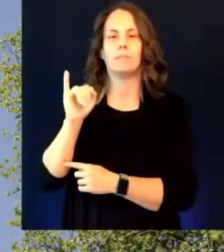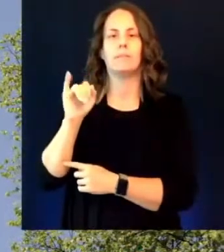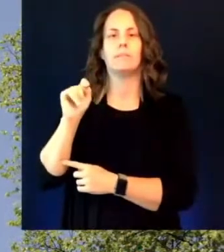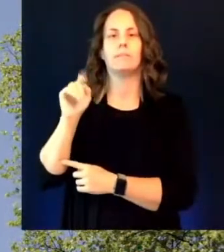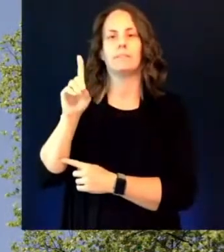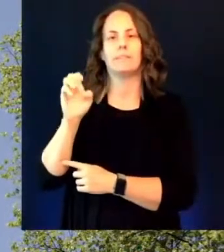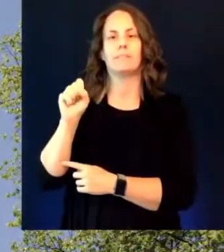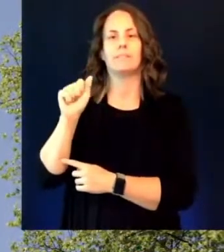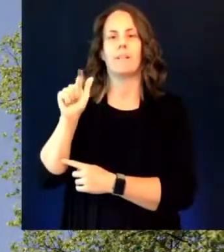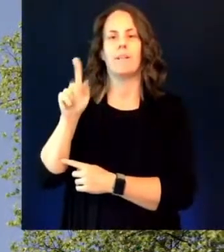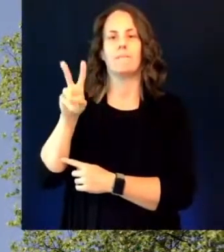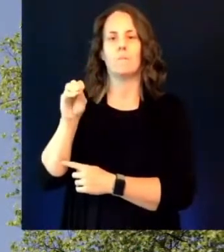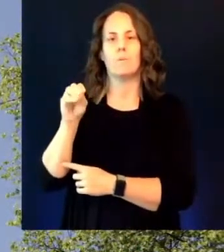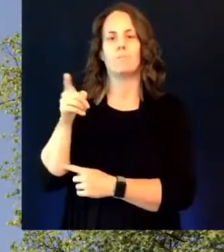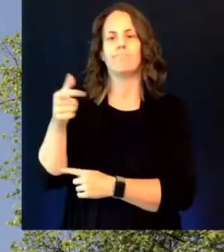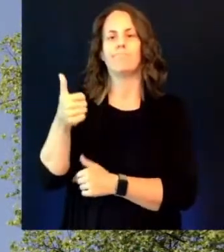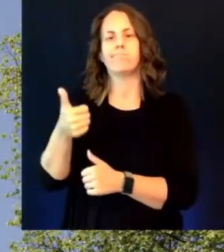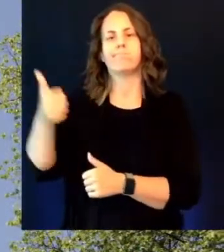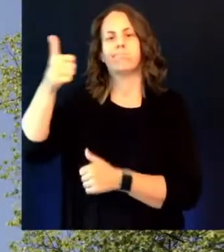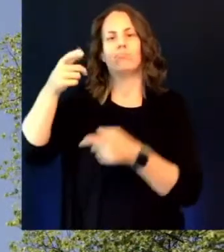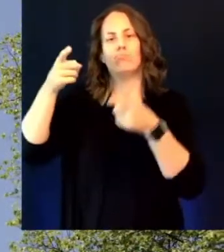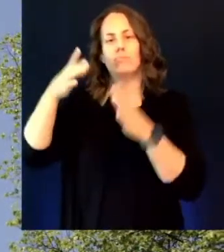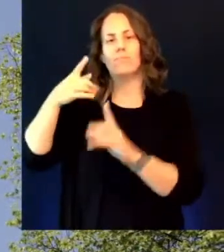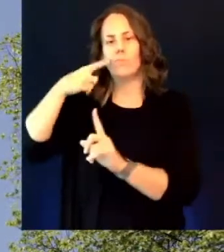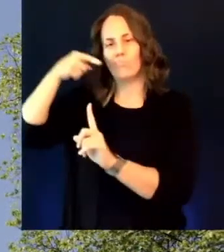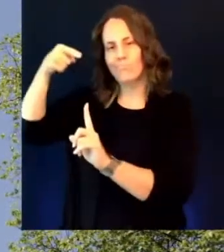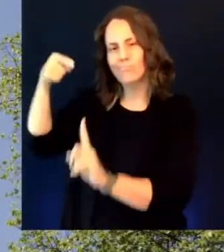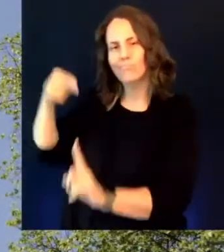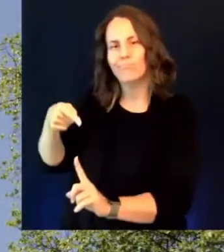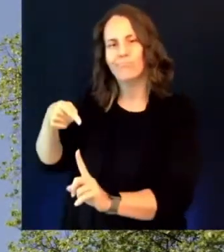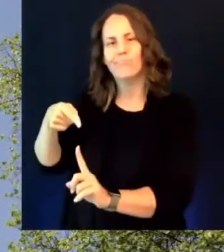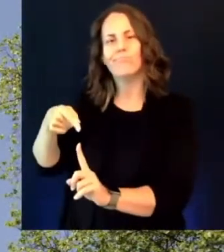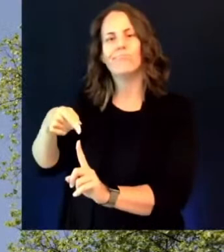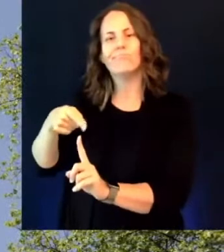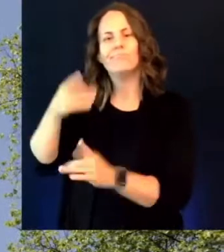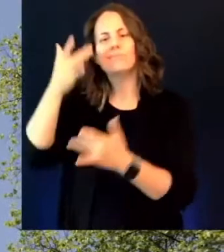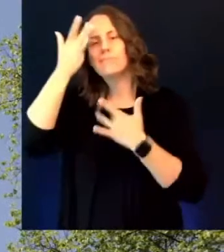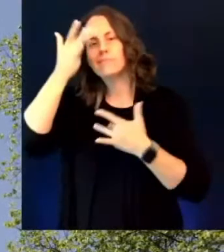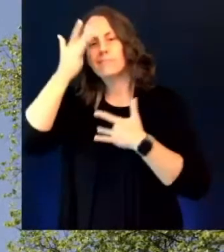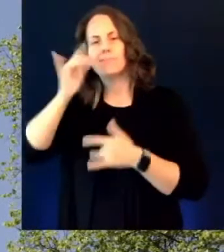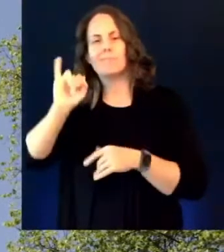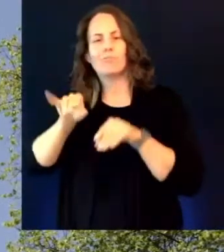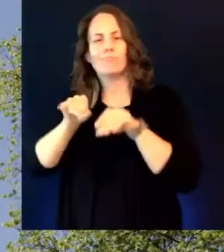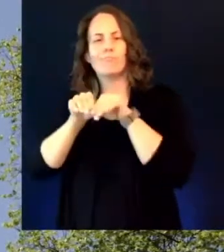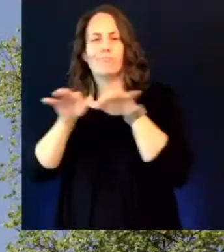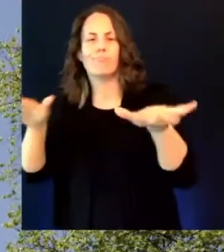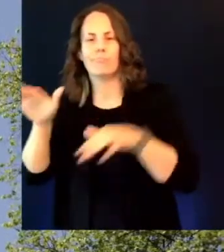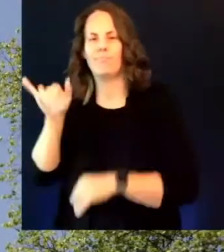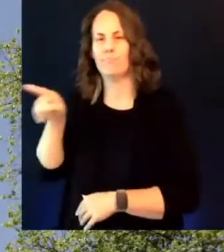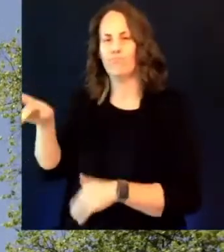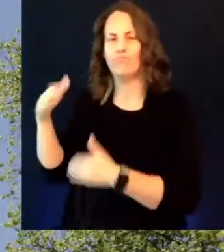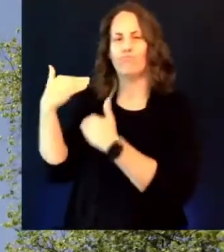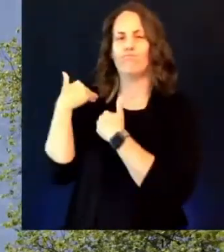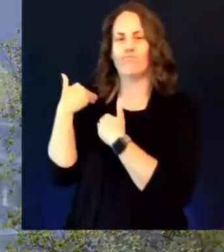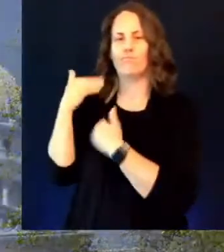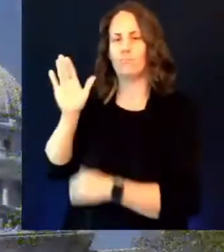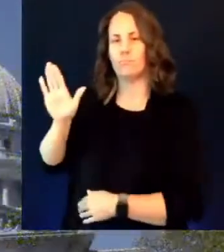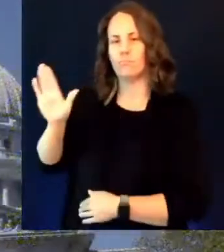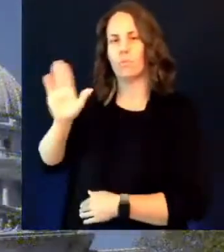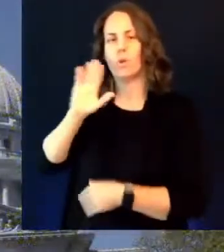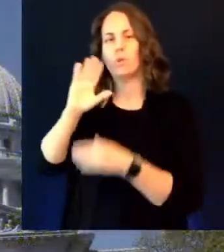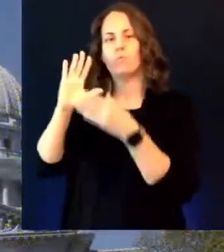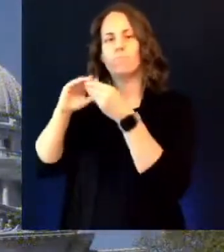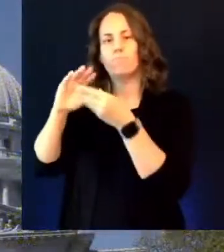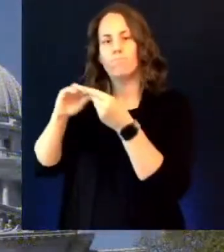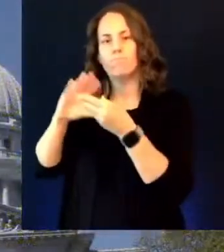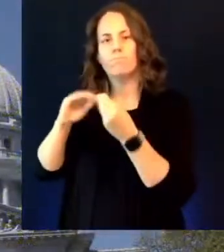about our new data on COVID cases, hospitalizations, and deaths by vaccination status. And also available to answer questions is